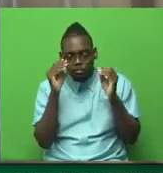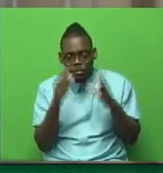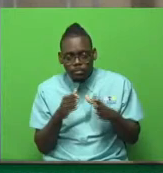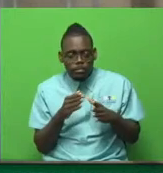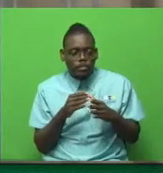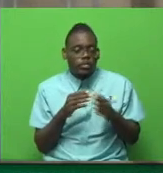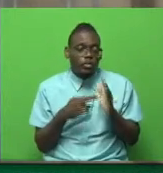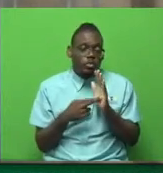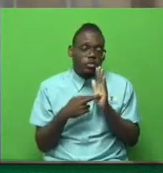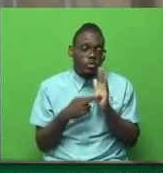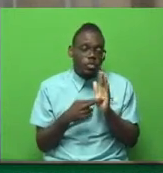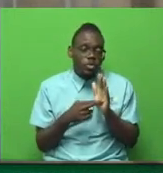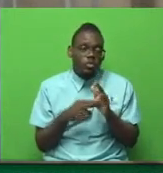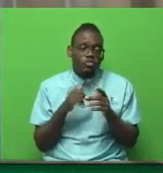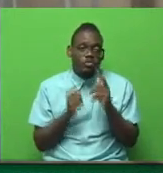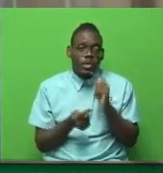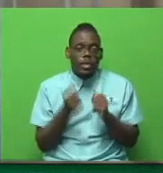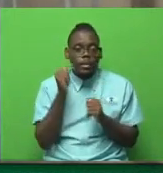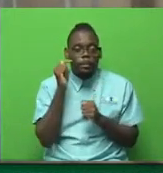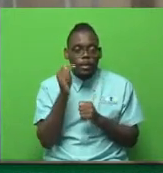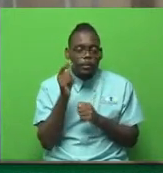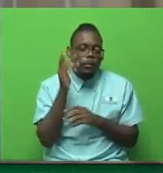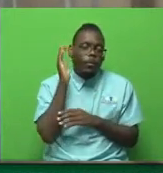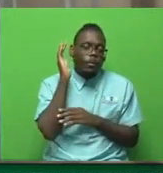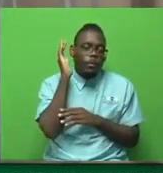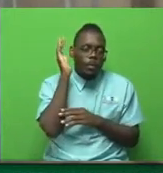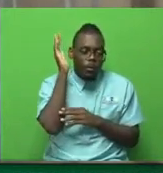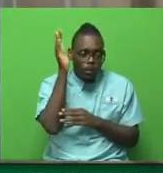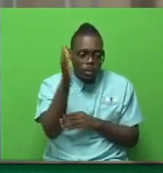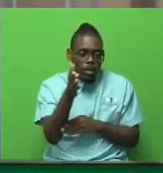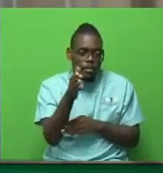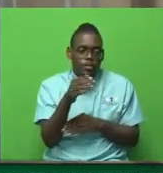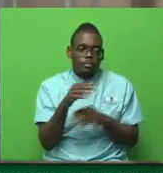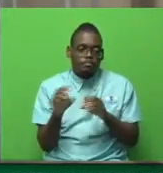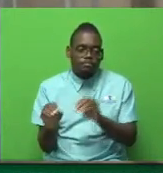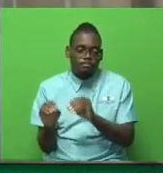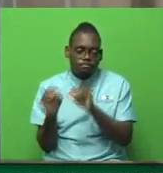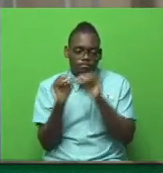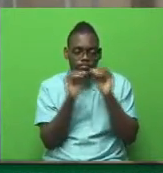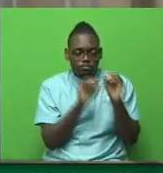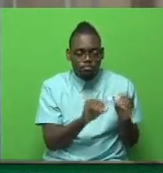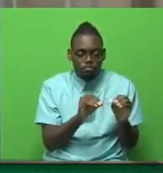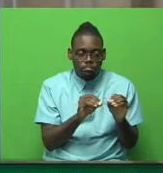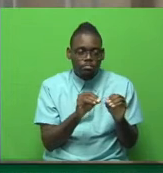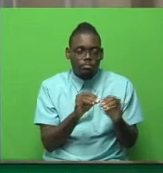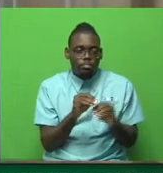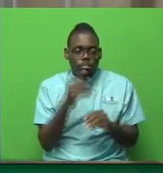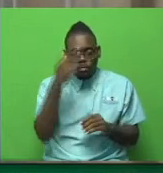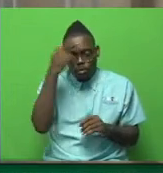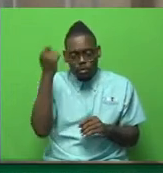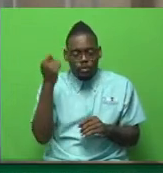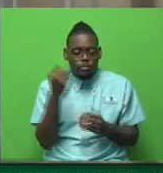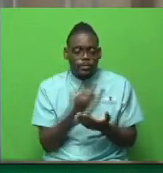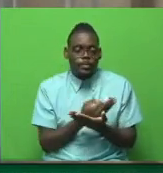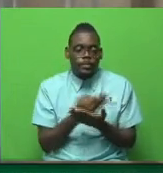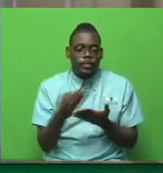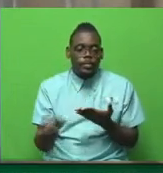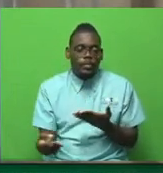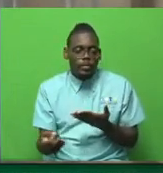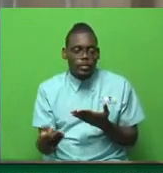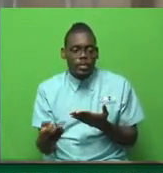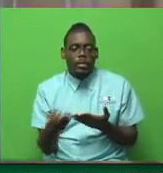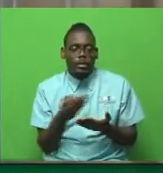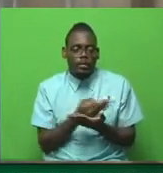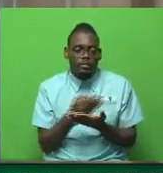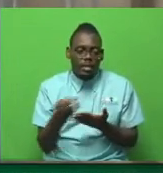Trinidad and Tobago will be ranked based on feeling infrastructure right now because in feeling